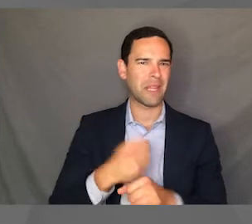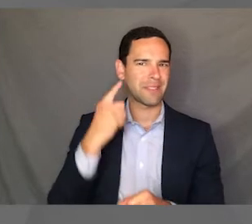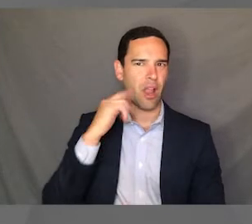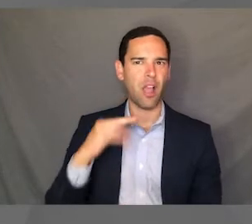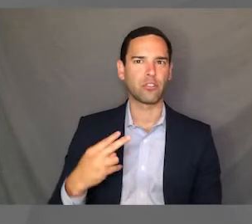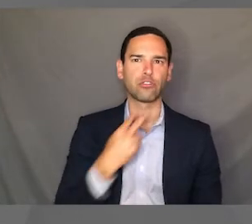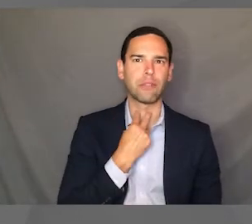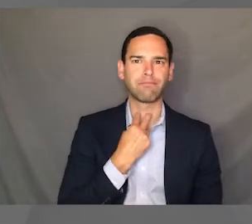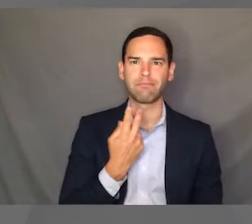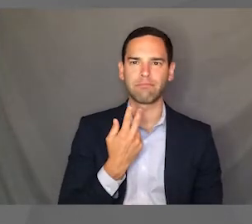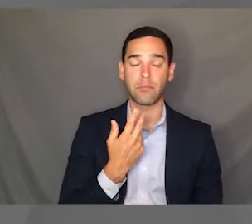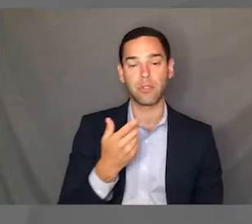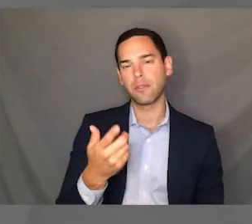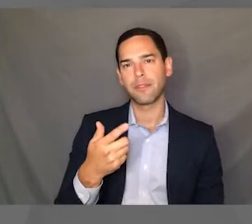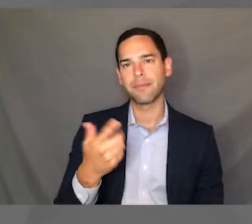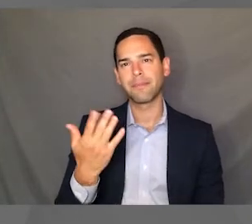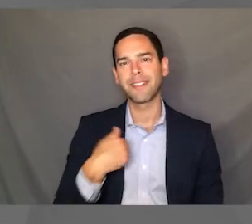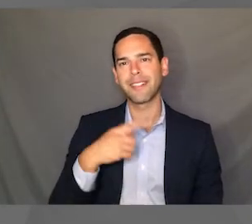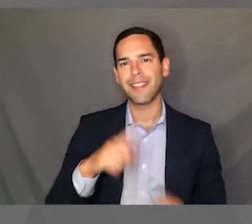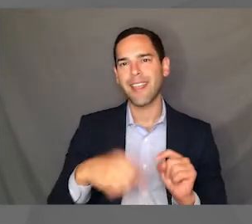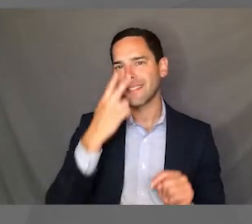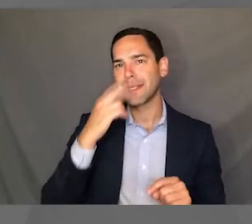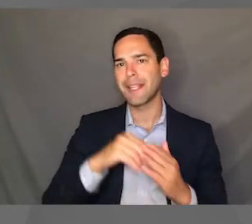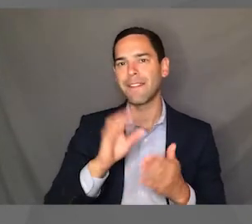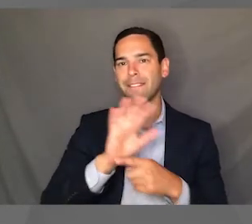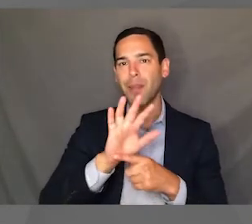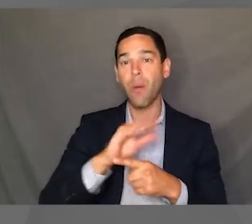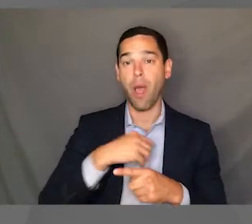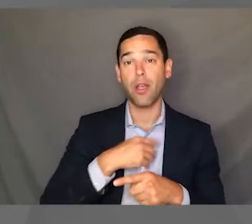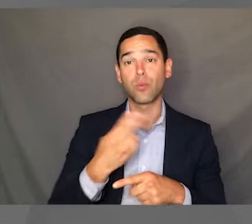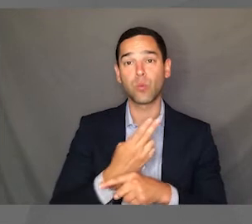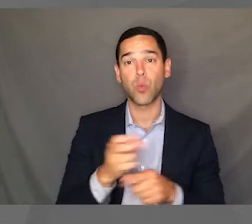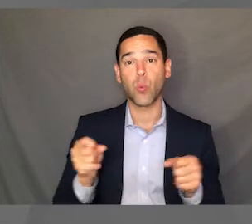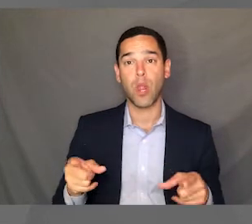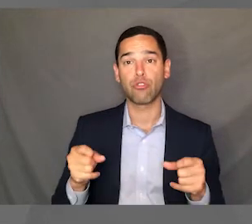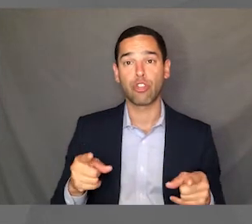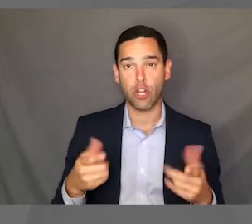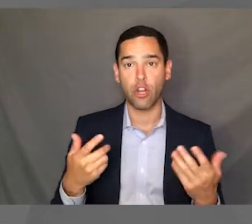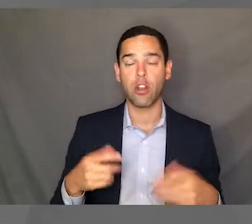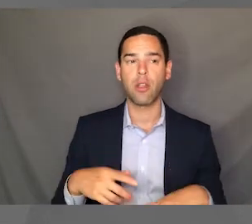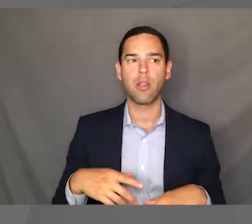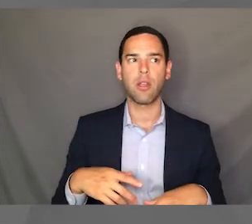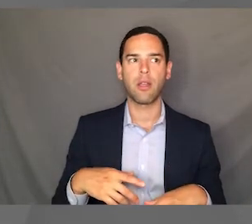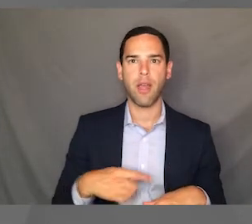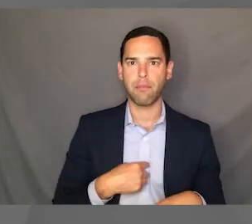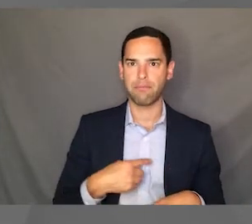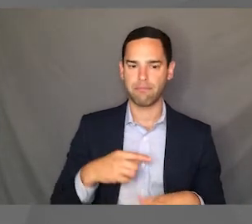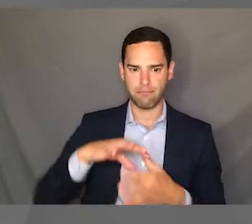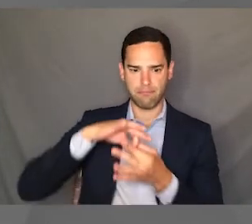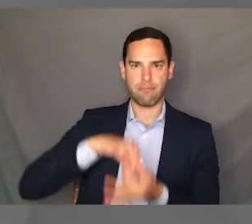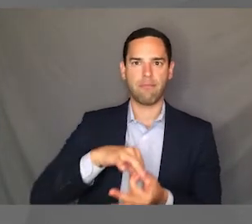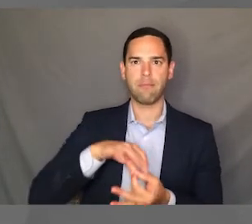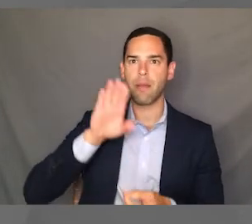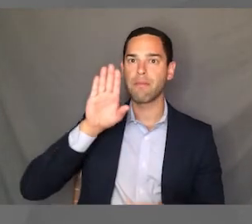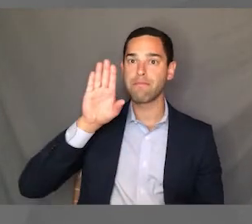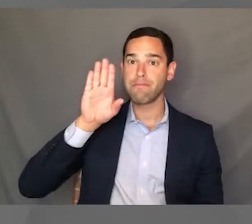wheelchair. And again, it's part of my life experience. I'm not bound to it that it is somehow thrust upon me or some